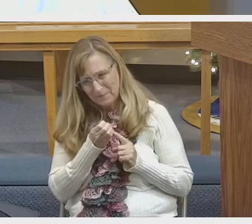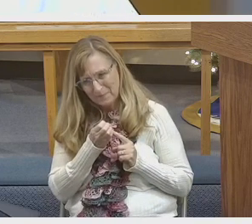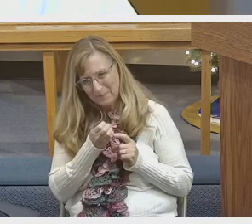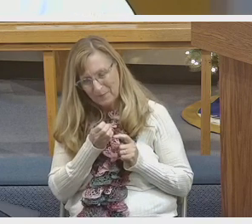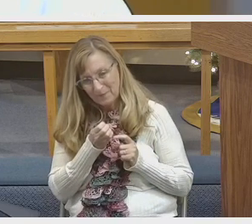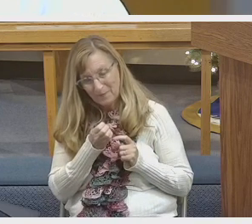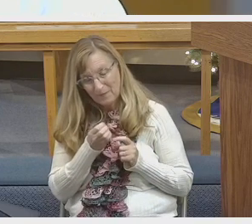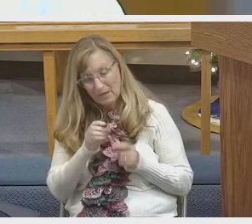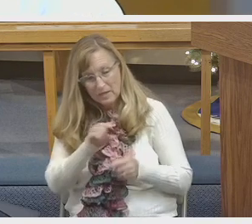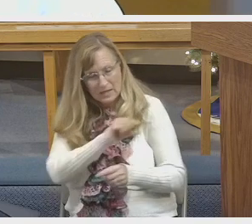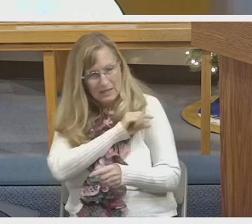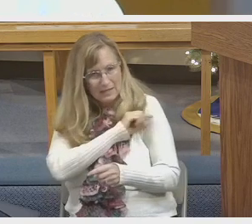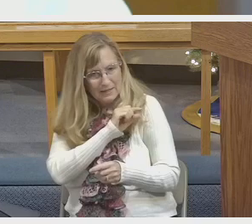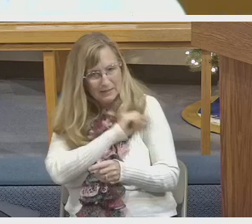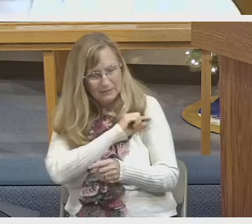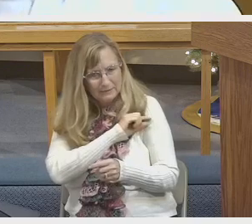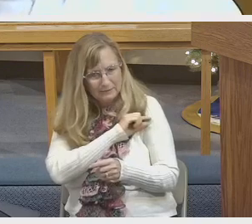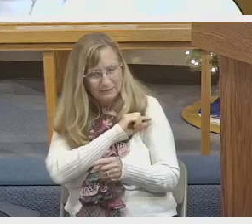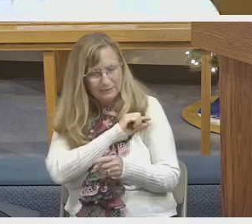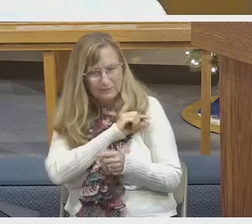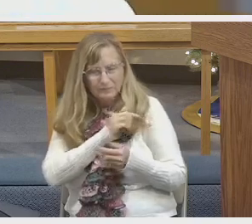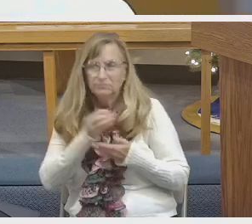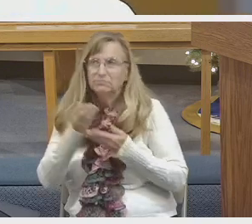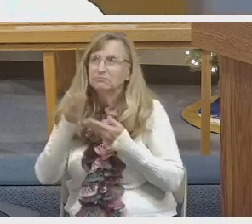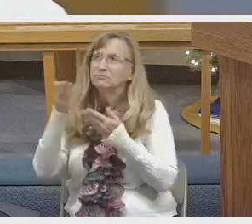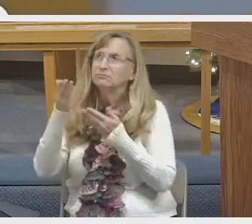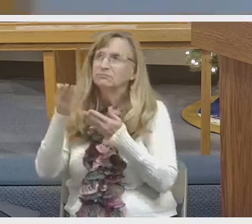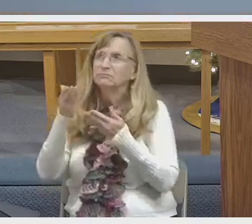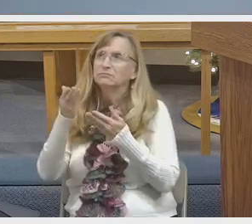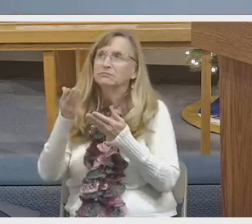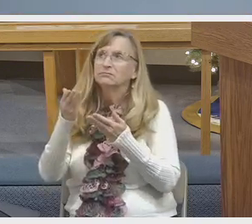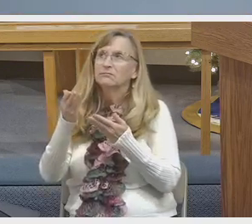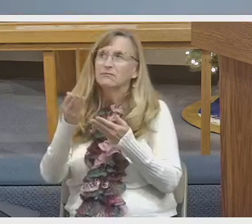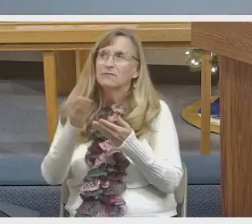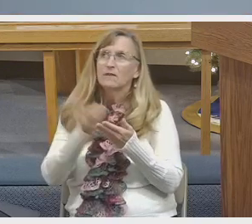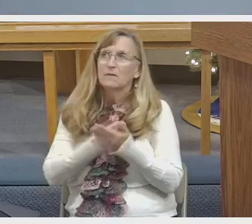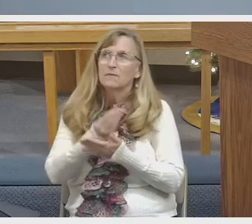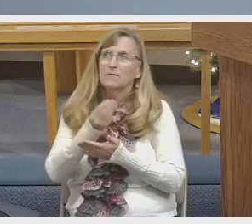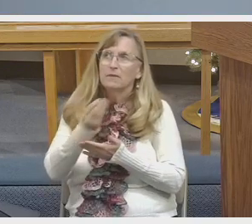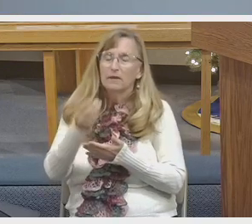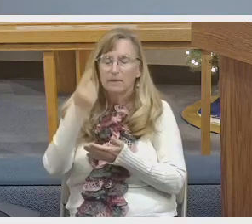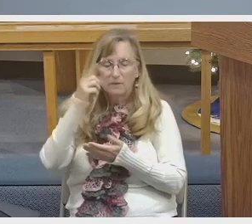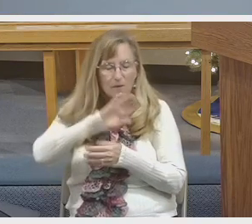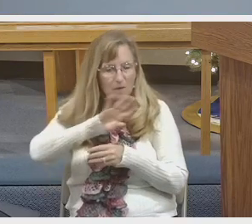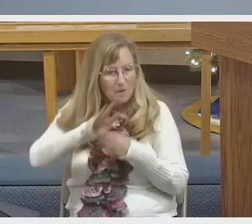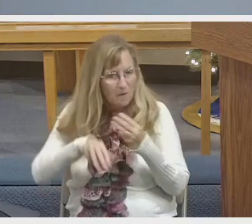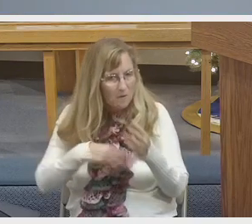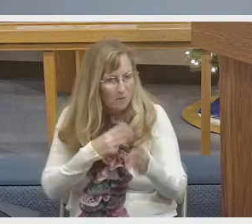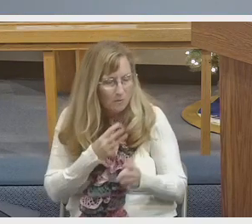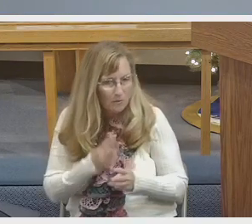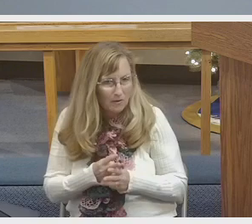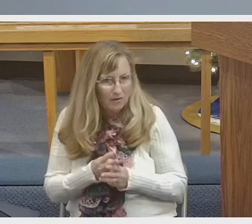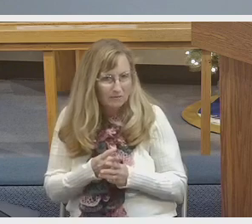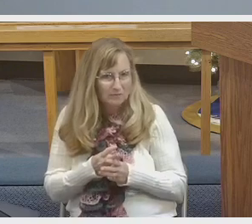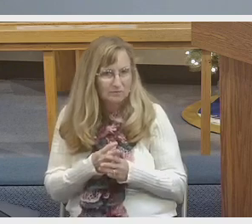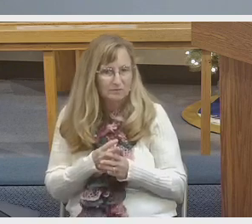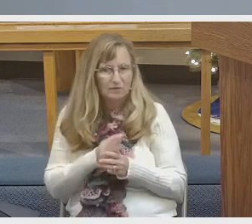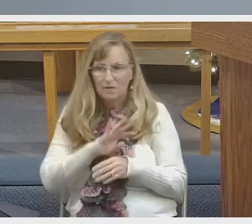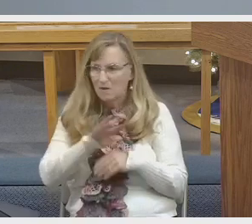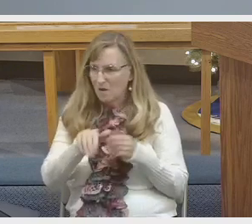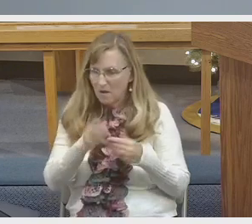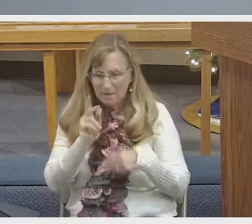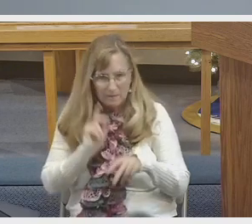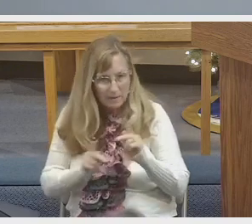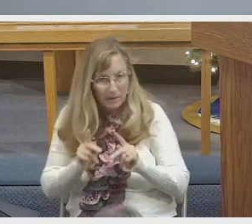offering was being paid out for the entire world. And if you're in